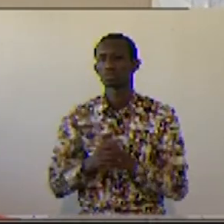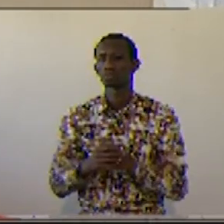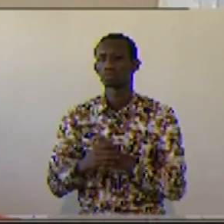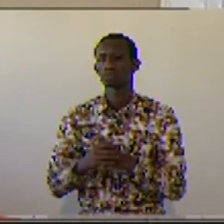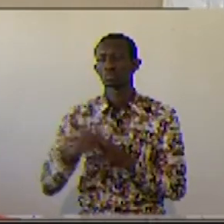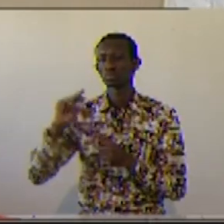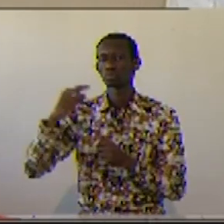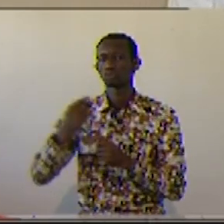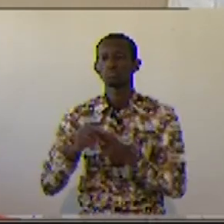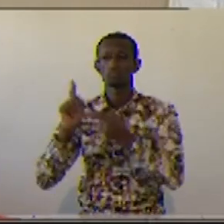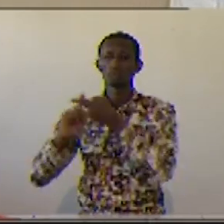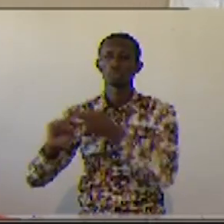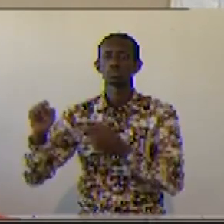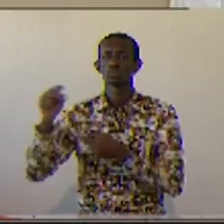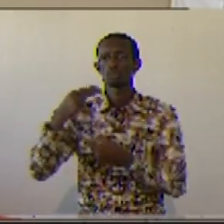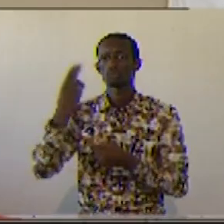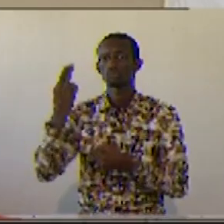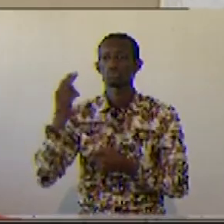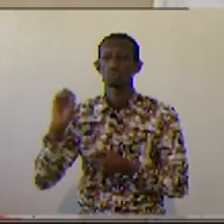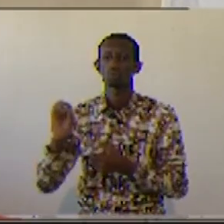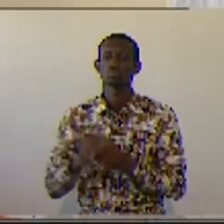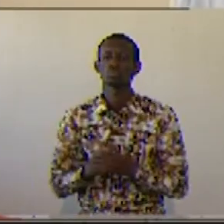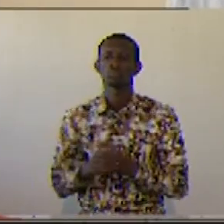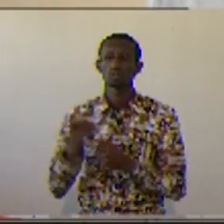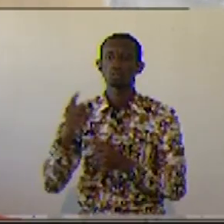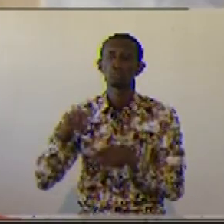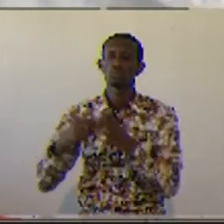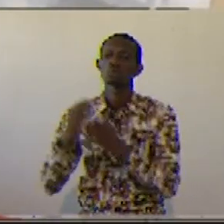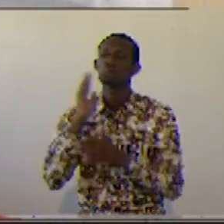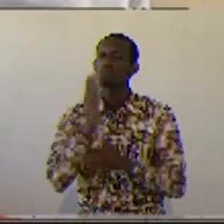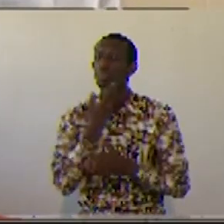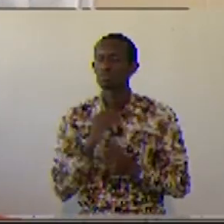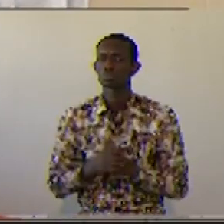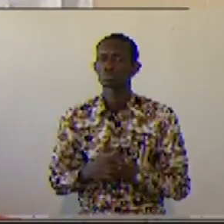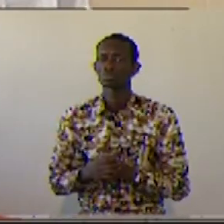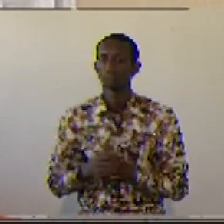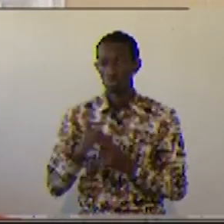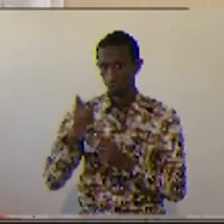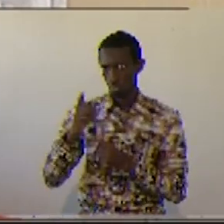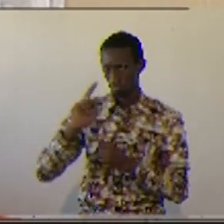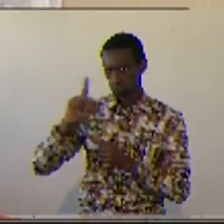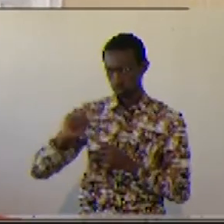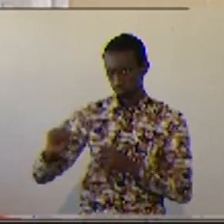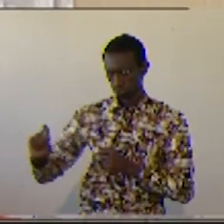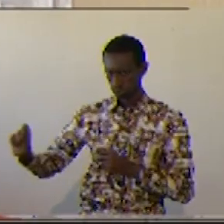plus H2O, liquid water. Now complete this one.